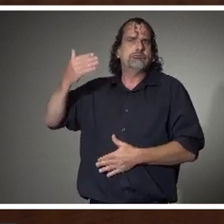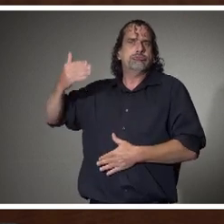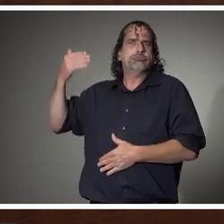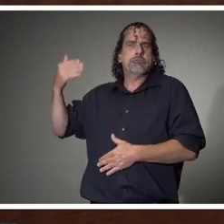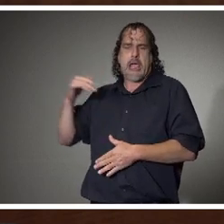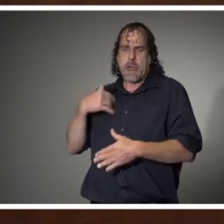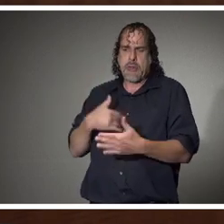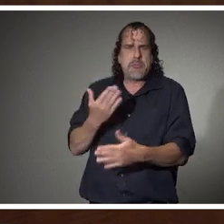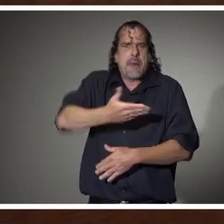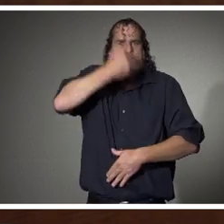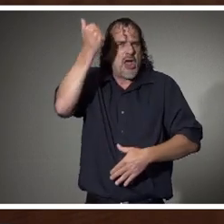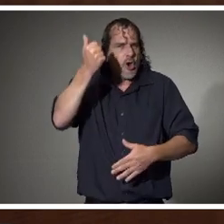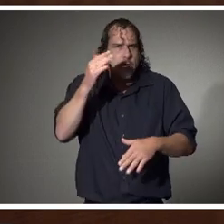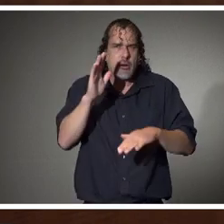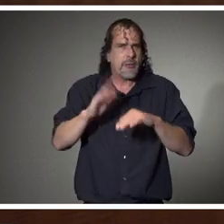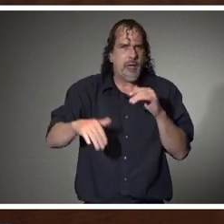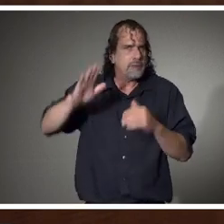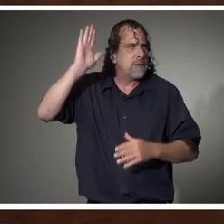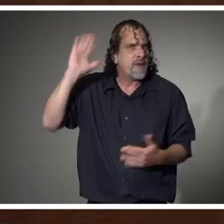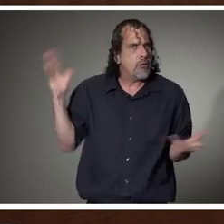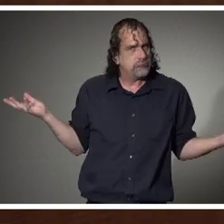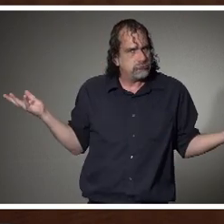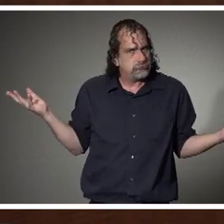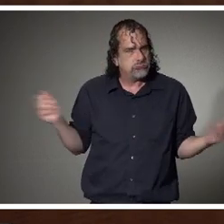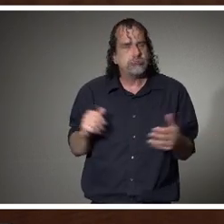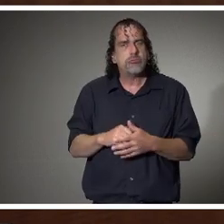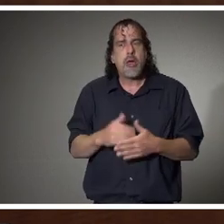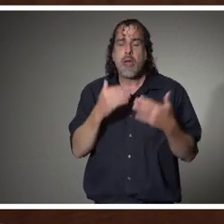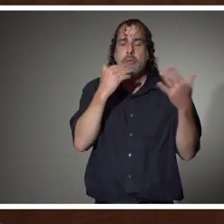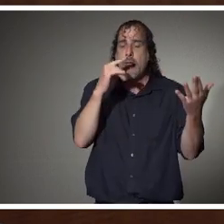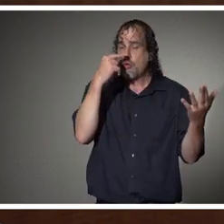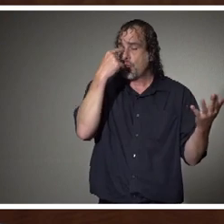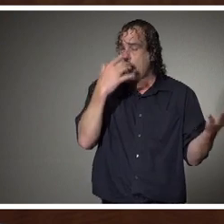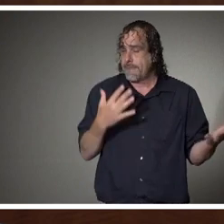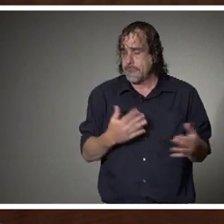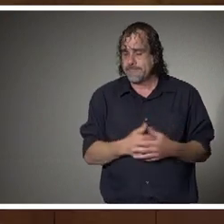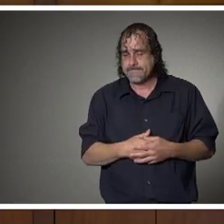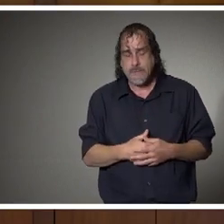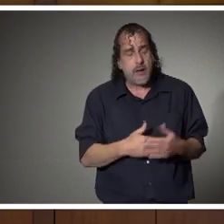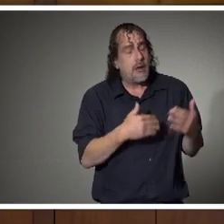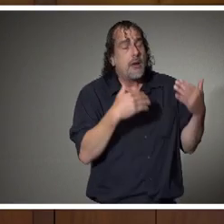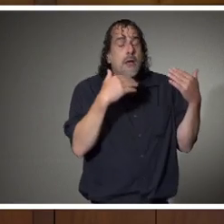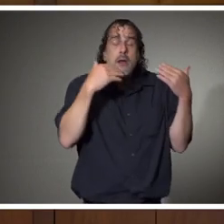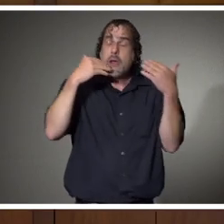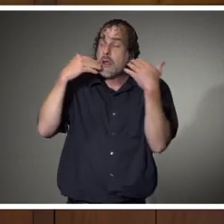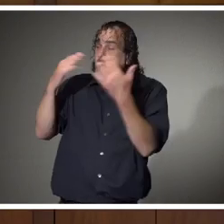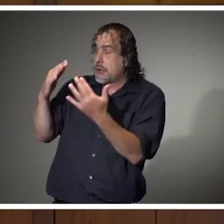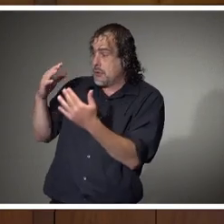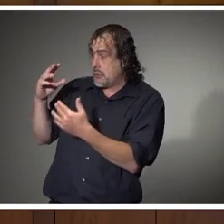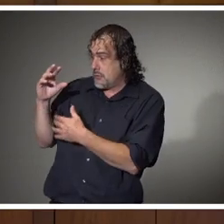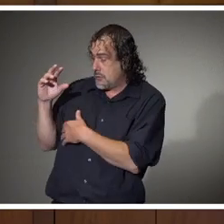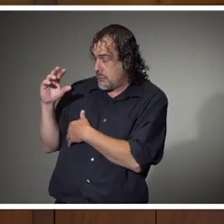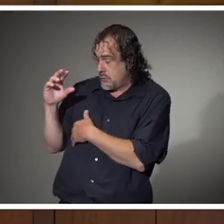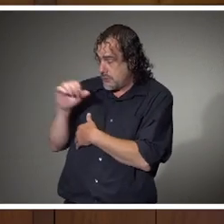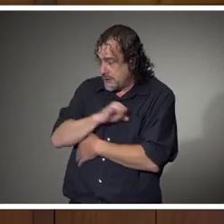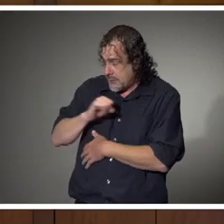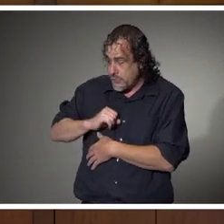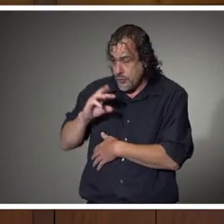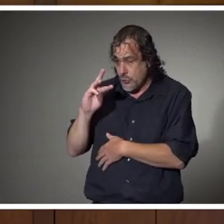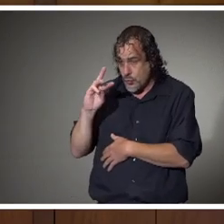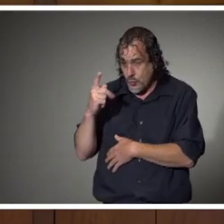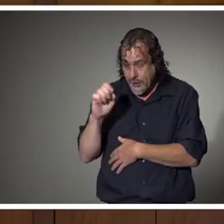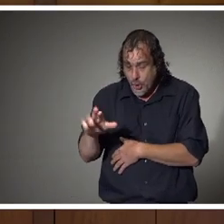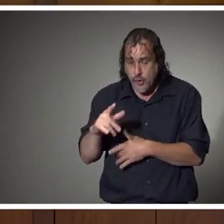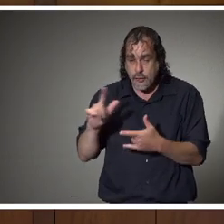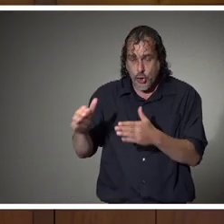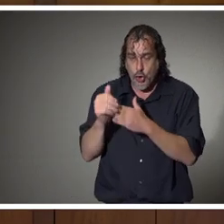better and stronger than ever before. Thank you, Governor. Thank you, Senator Wicker, for your leadership, not